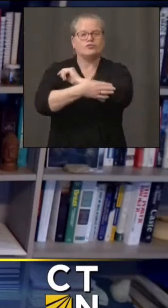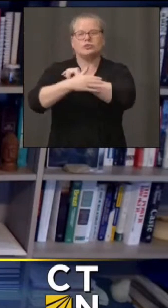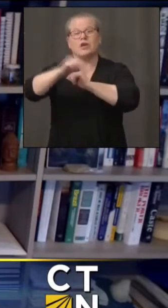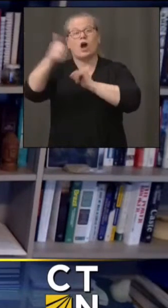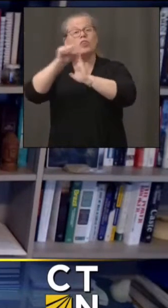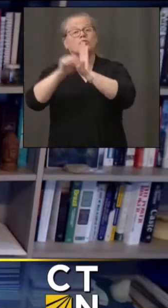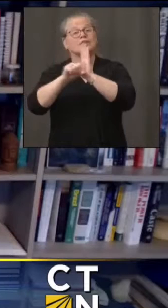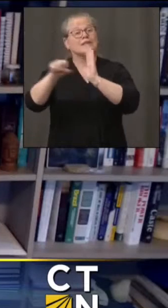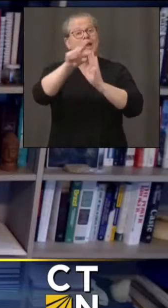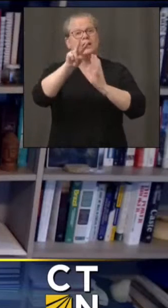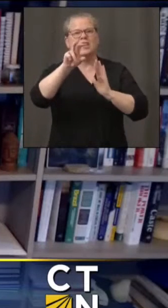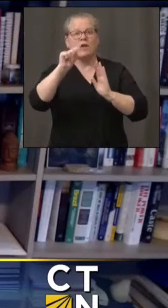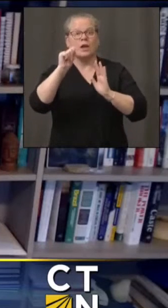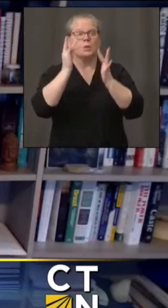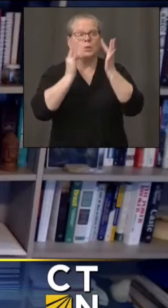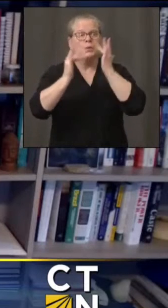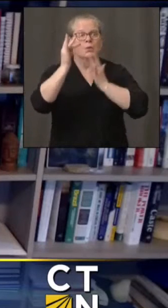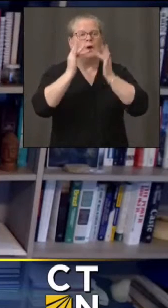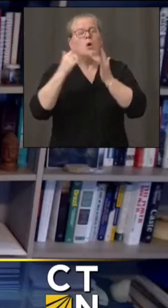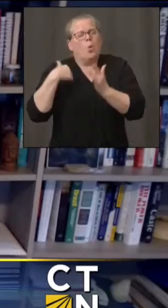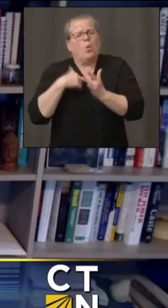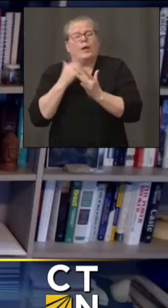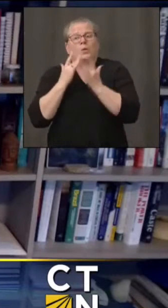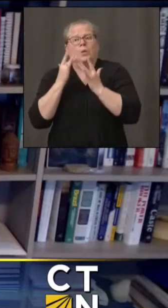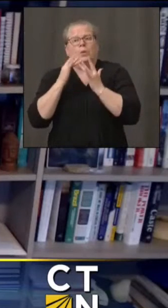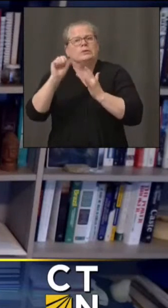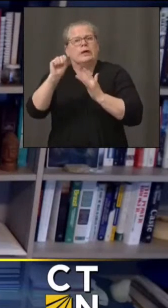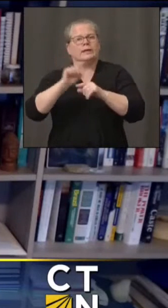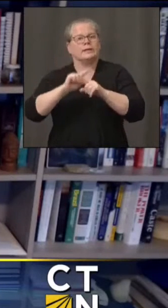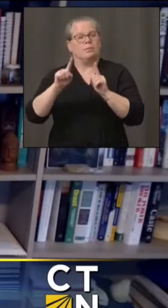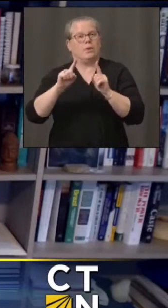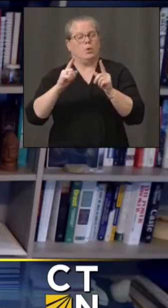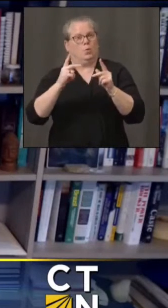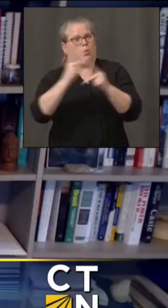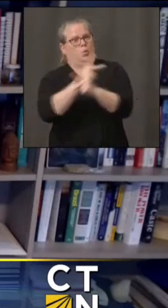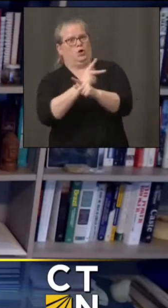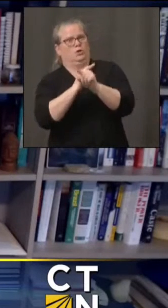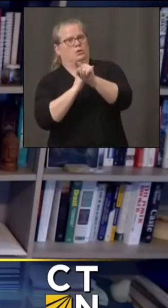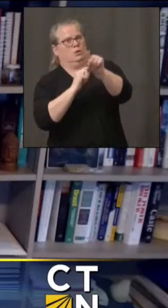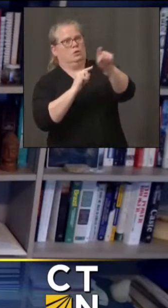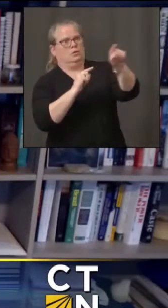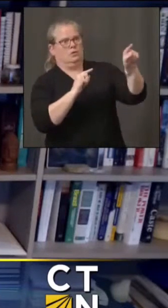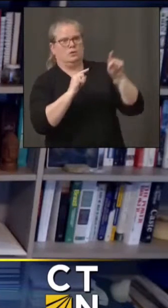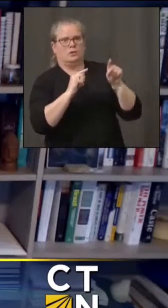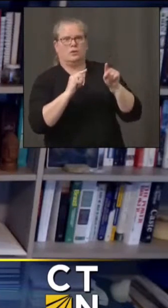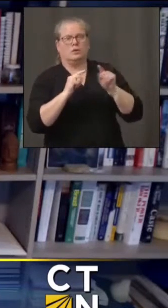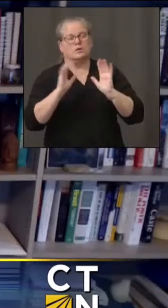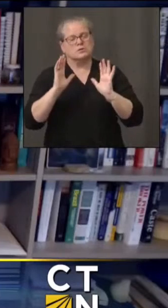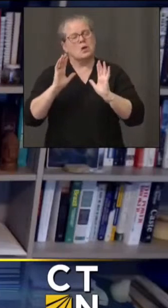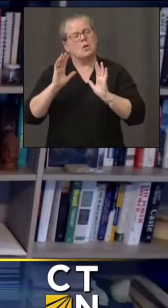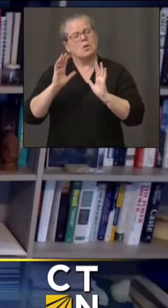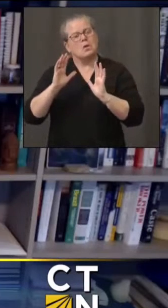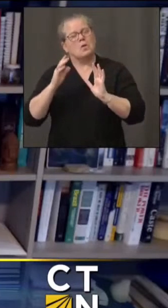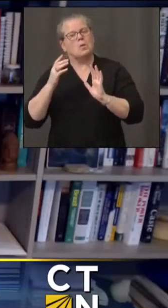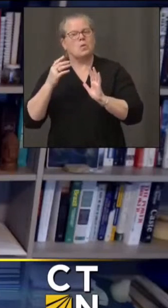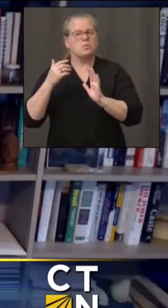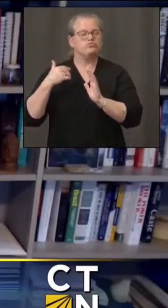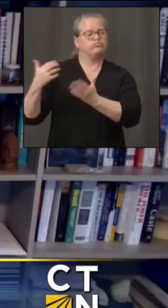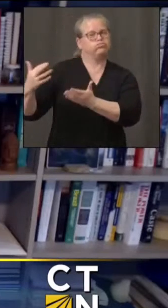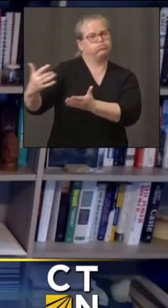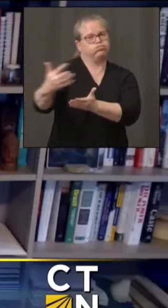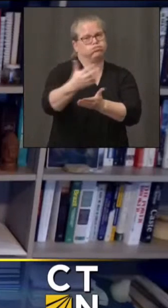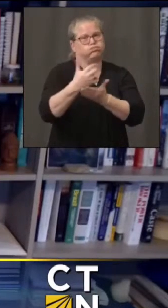states have gone into. So at this point, actually, as Josh had mentioned, just a moment